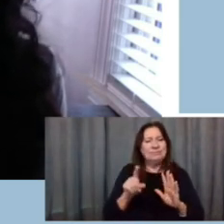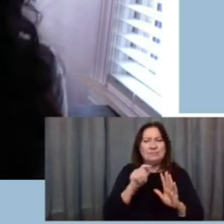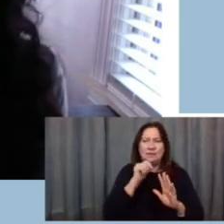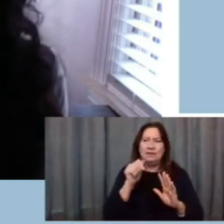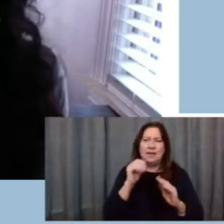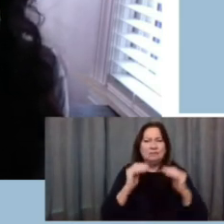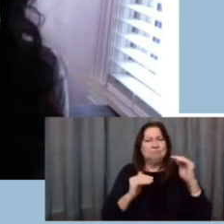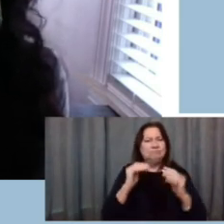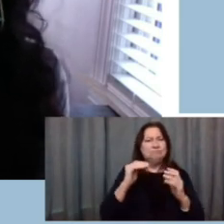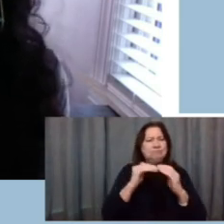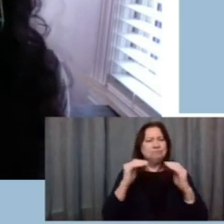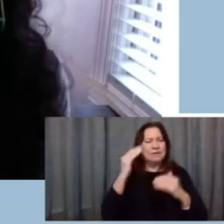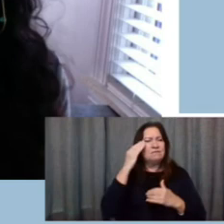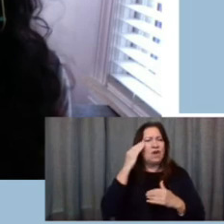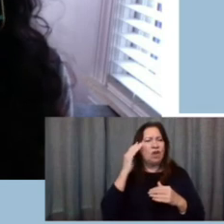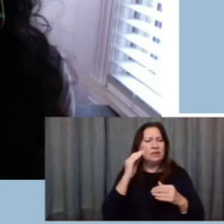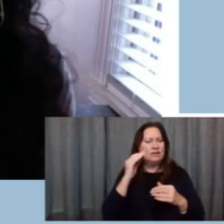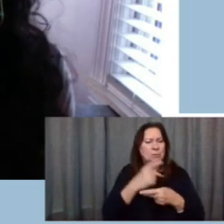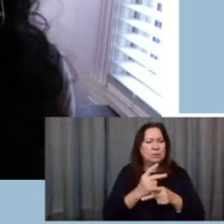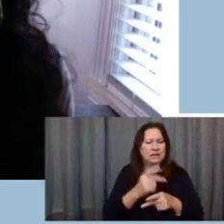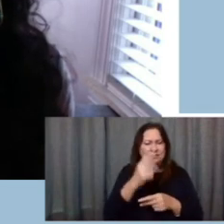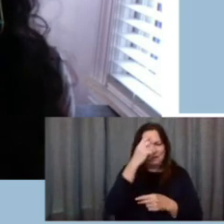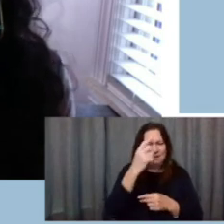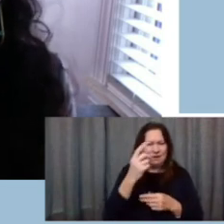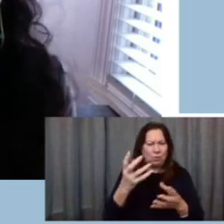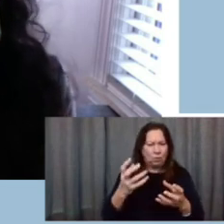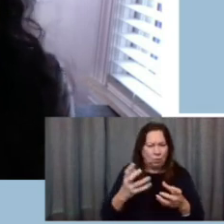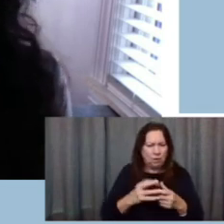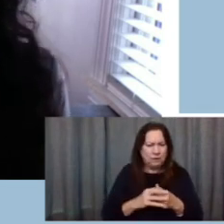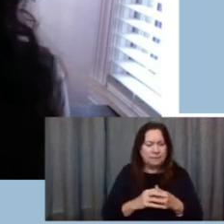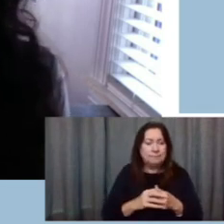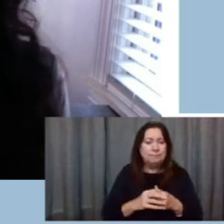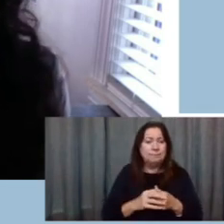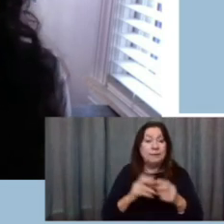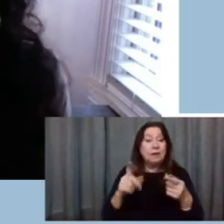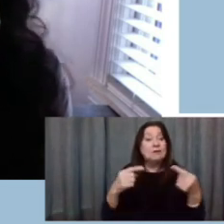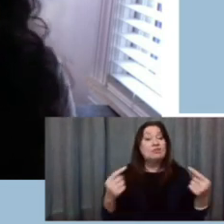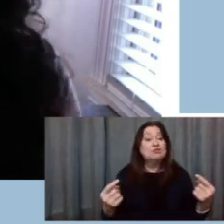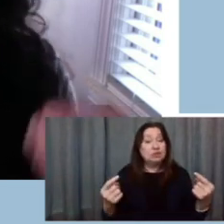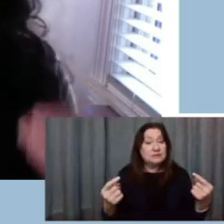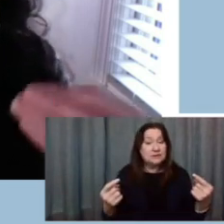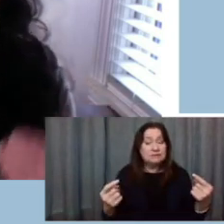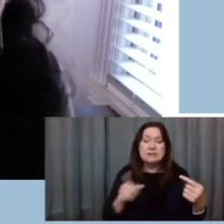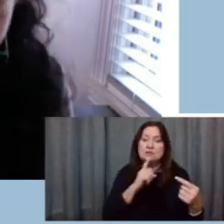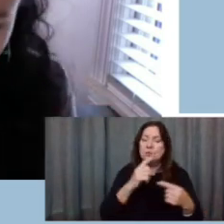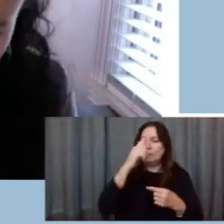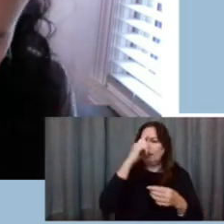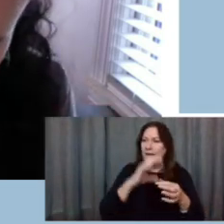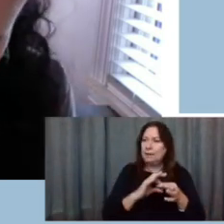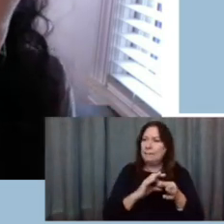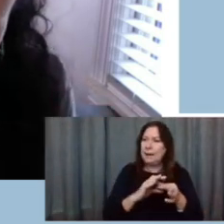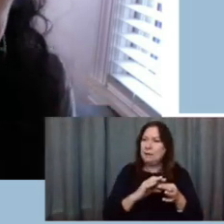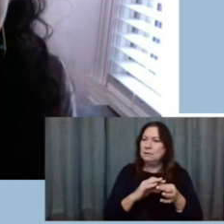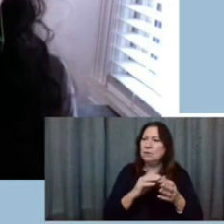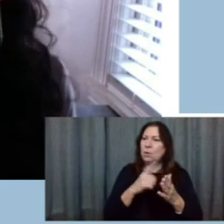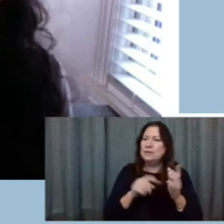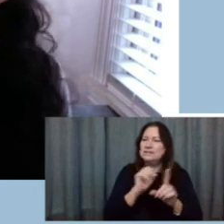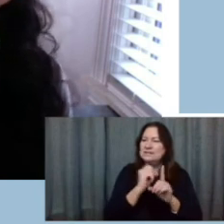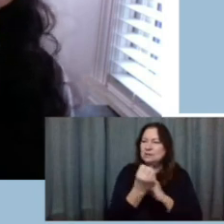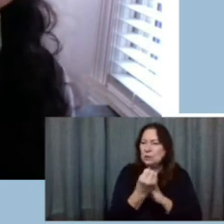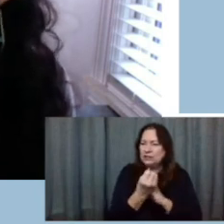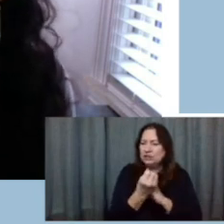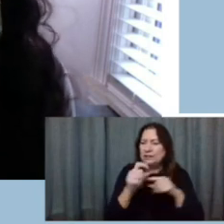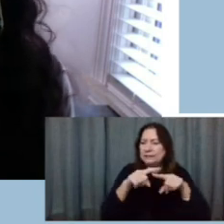knowledge production that I think we're after. And an alternative to that is to really think about what are the conditions